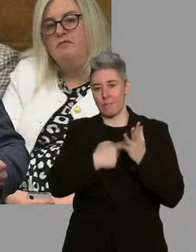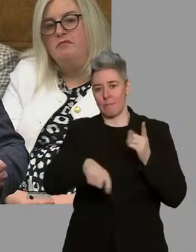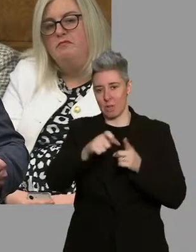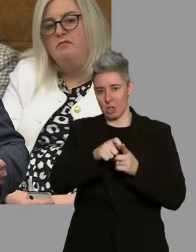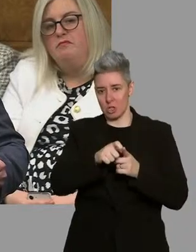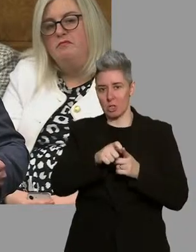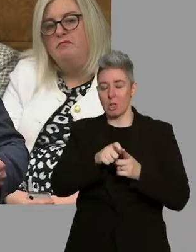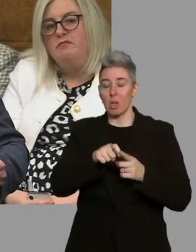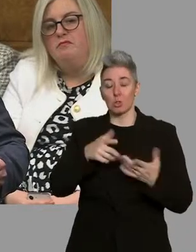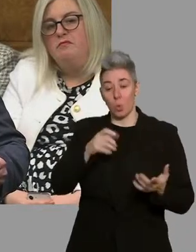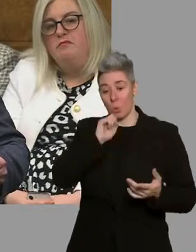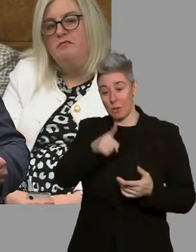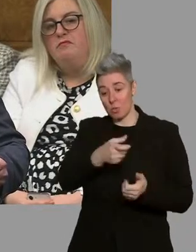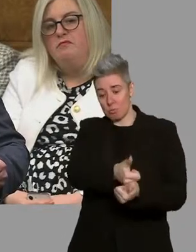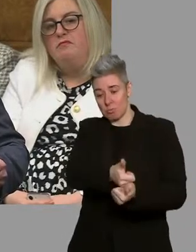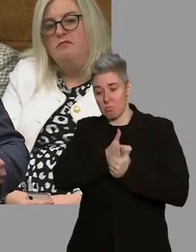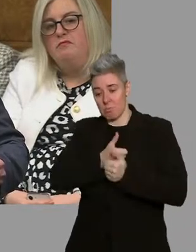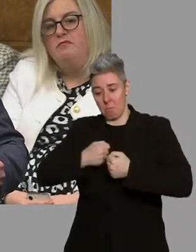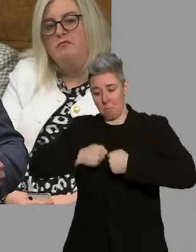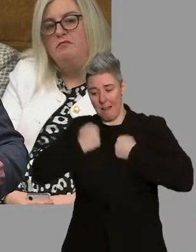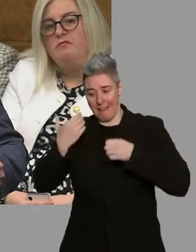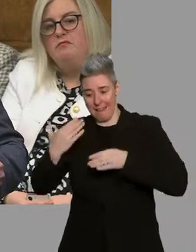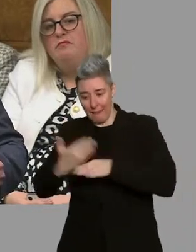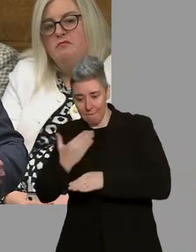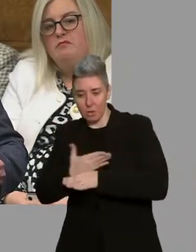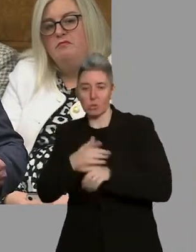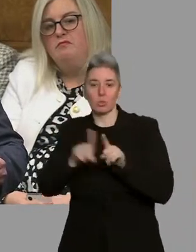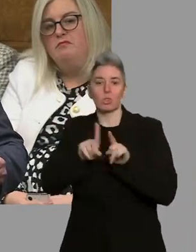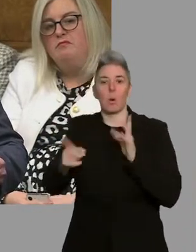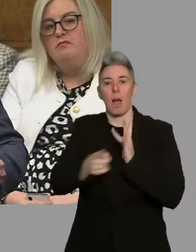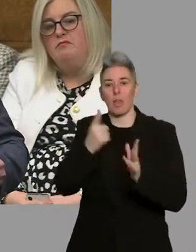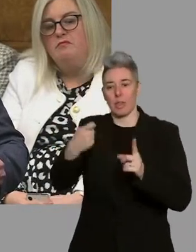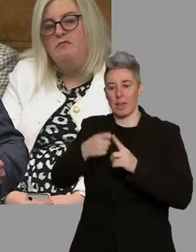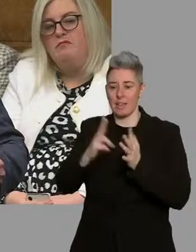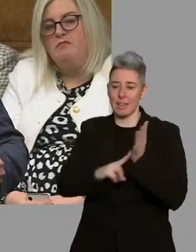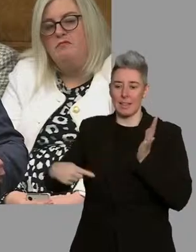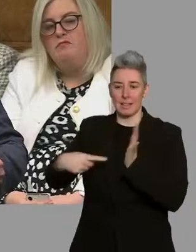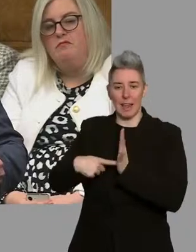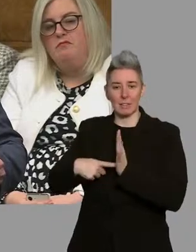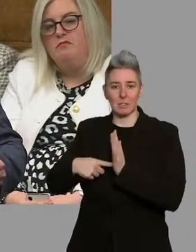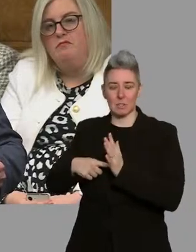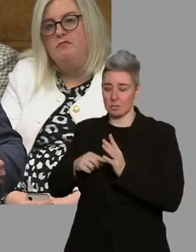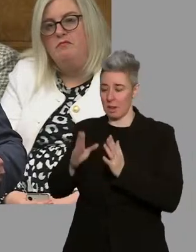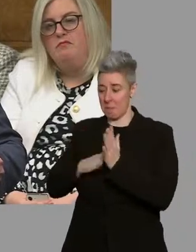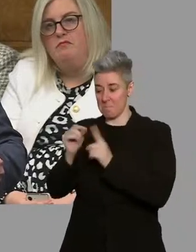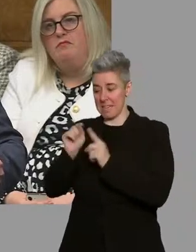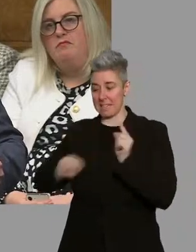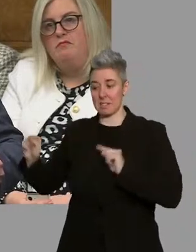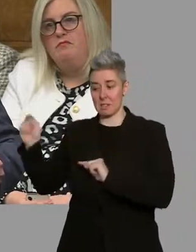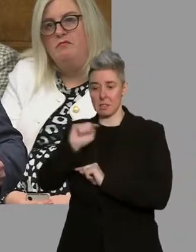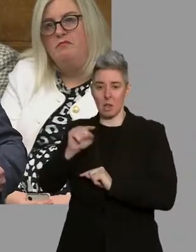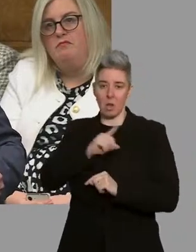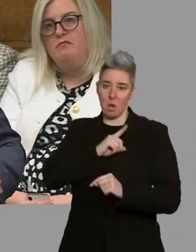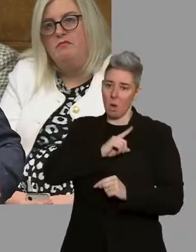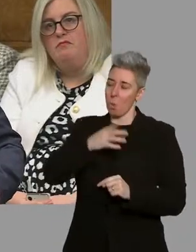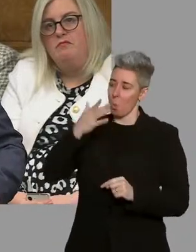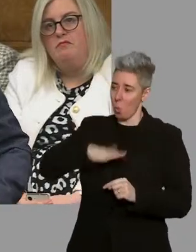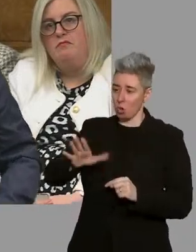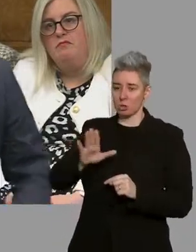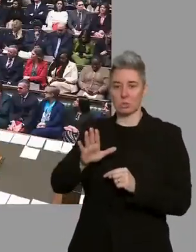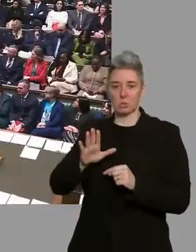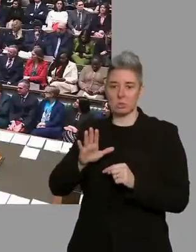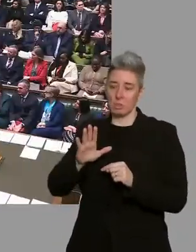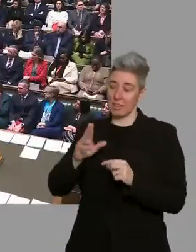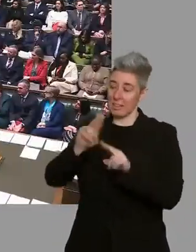train service to Ashford International Station that will help economic growth in my constituency, Kent, and wider South